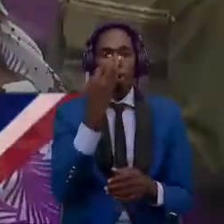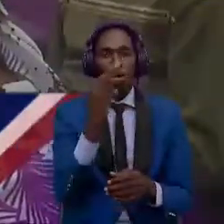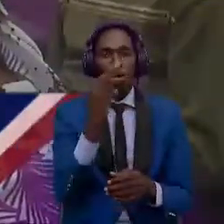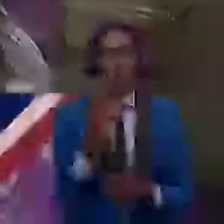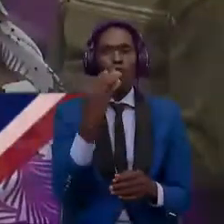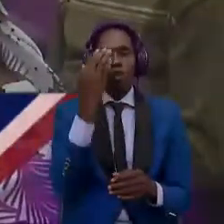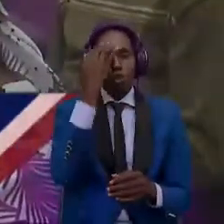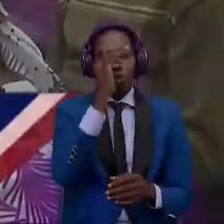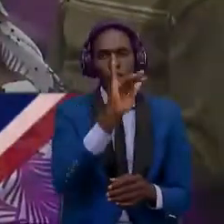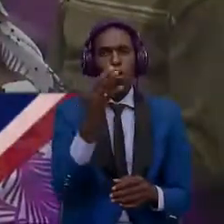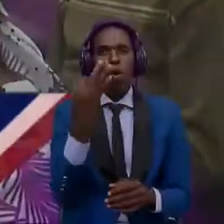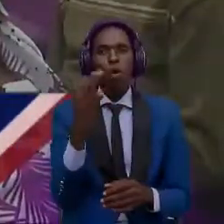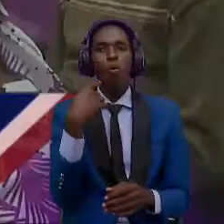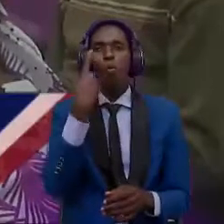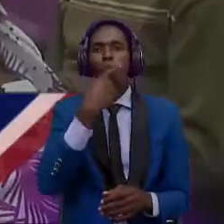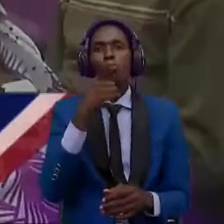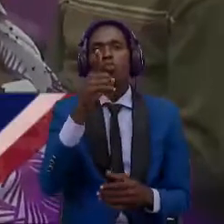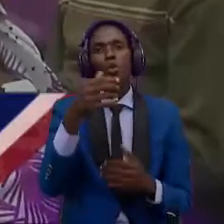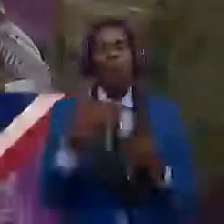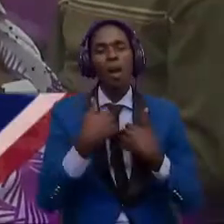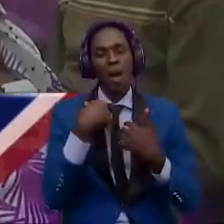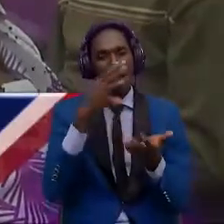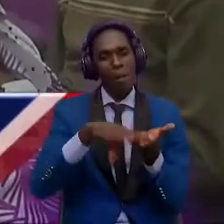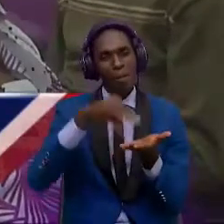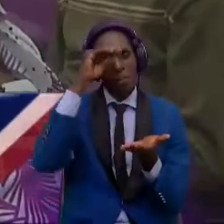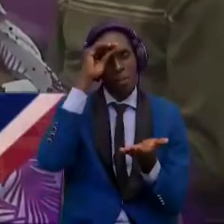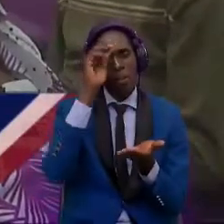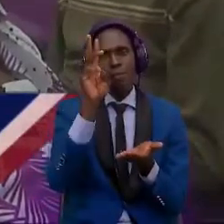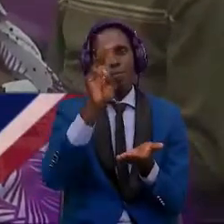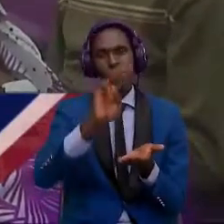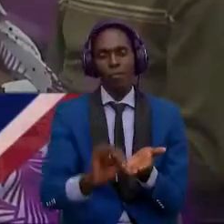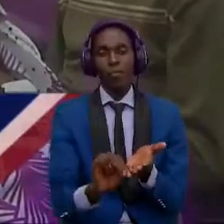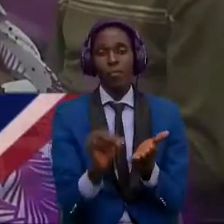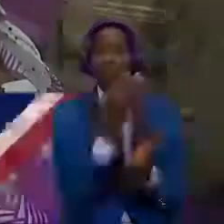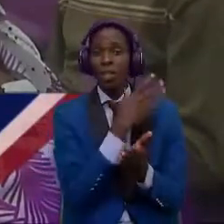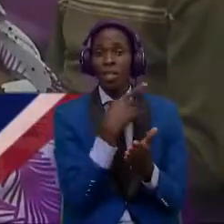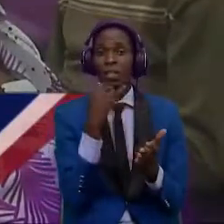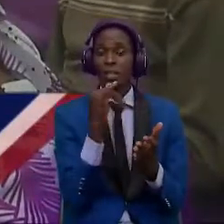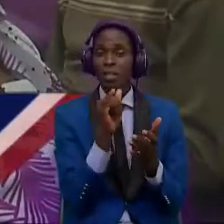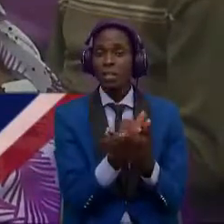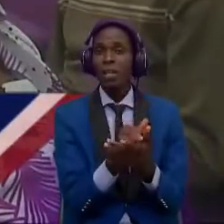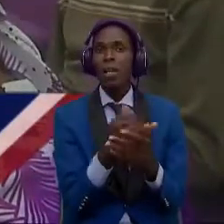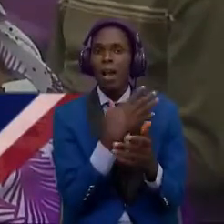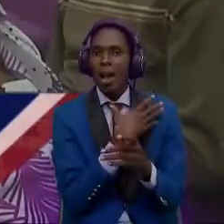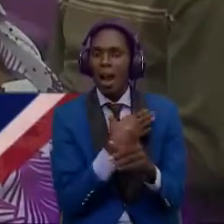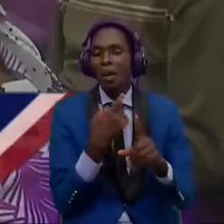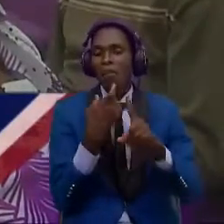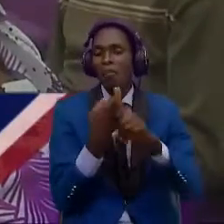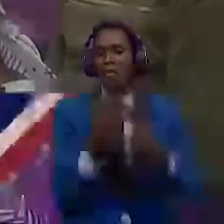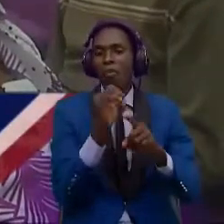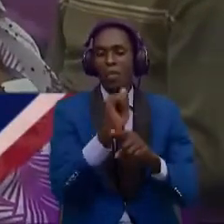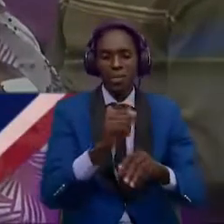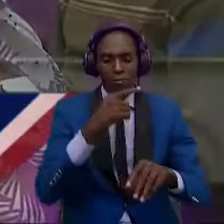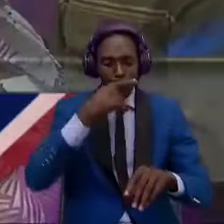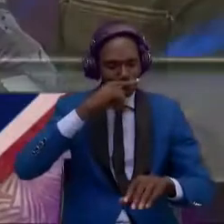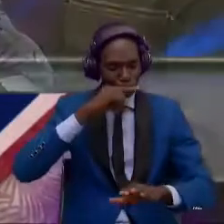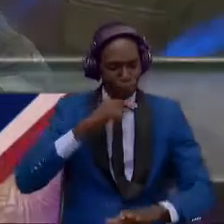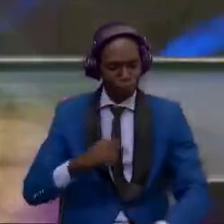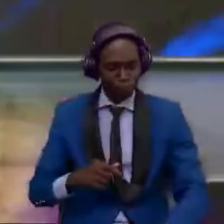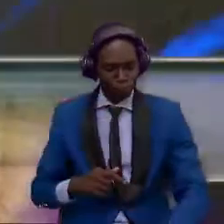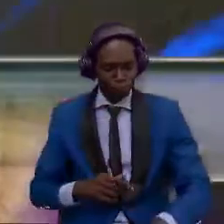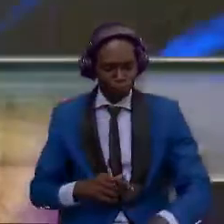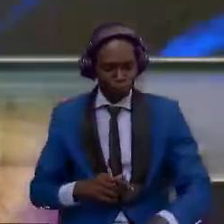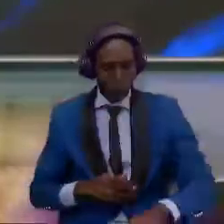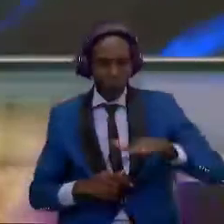learnt them. Look at verse 15. It says, but and that from a child thou